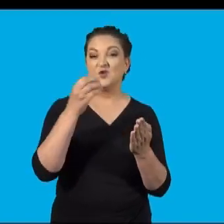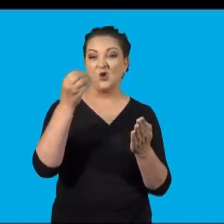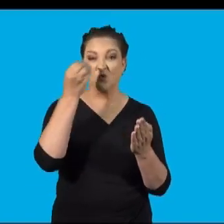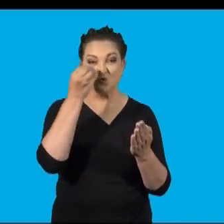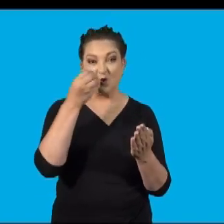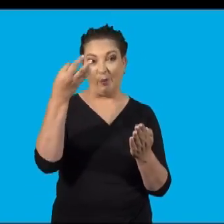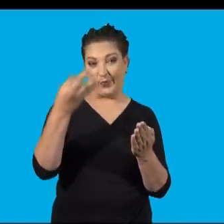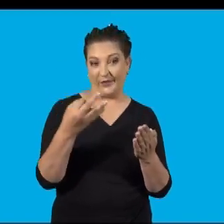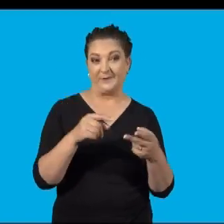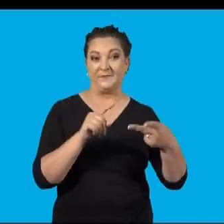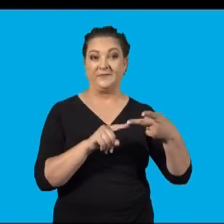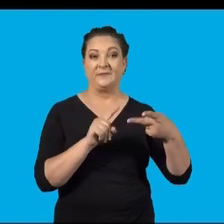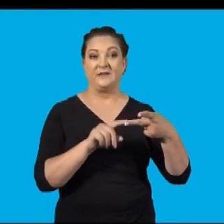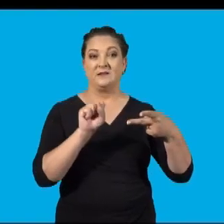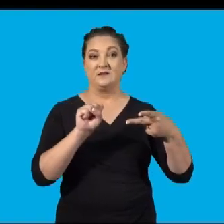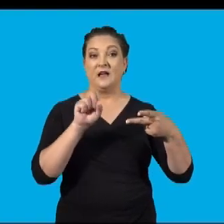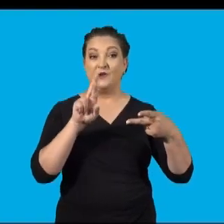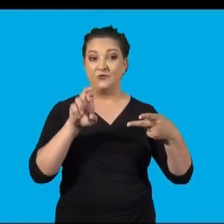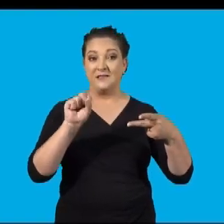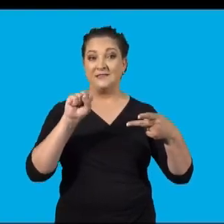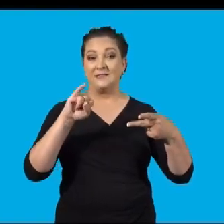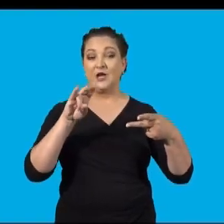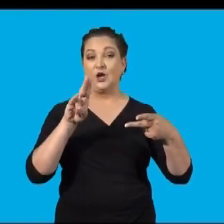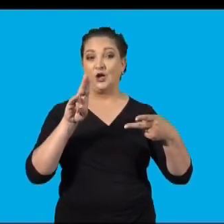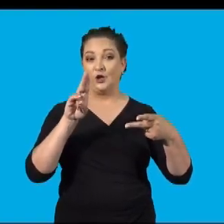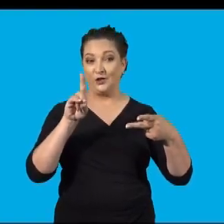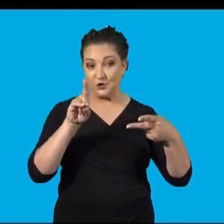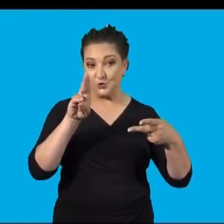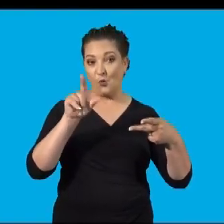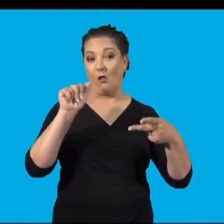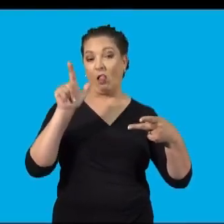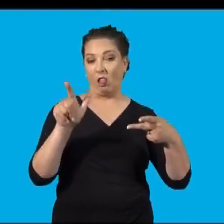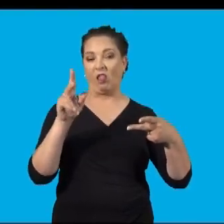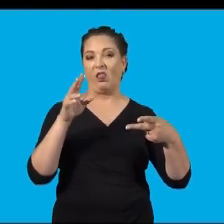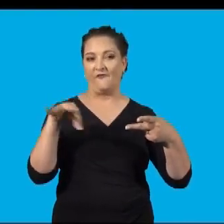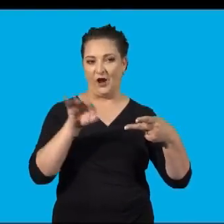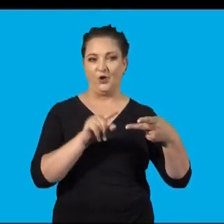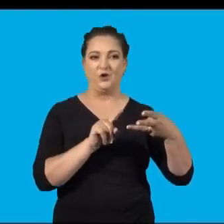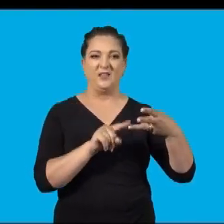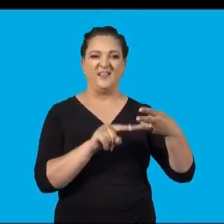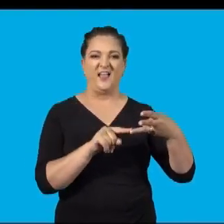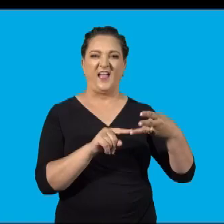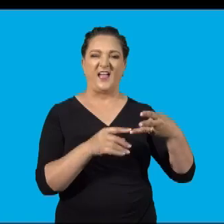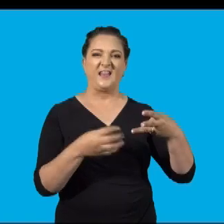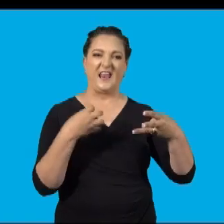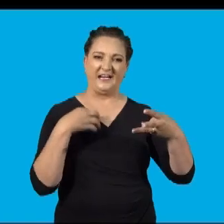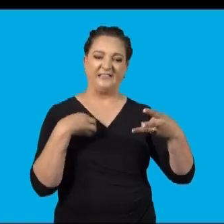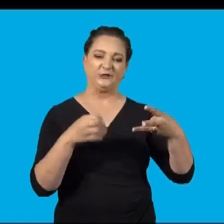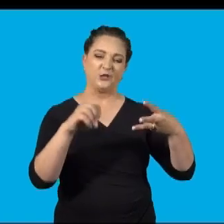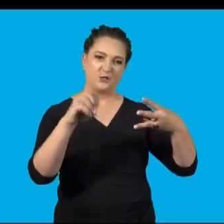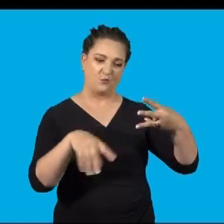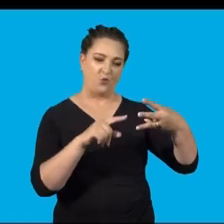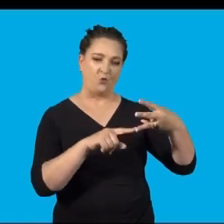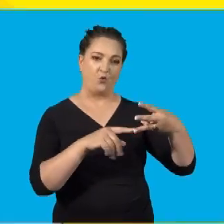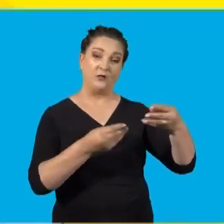have done calculations that pertain to the one-run residual value principle, and we have done asset disposals where we dispose an asset, trade